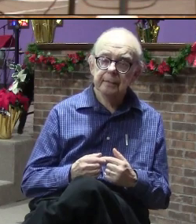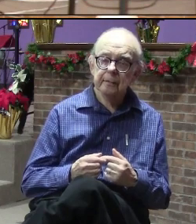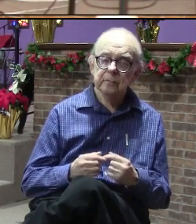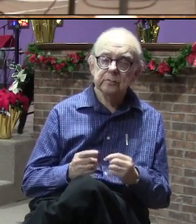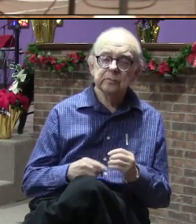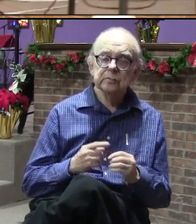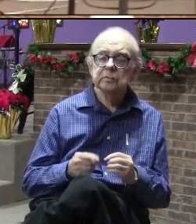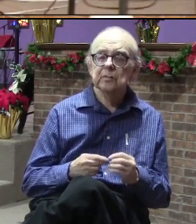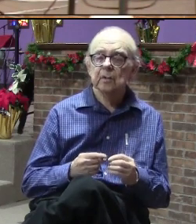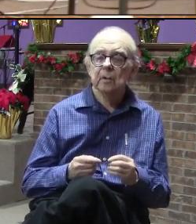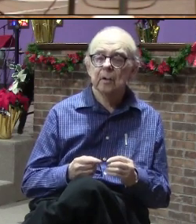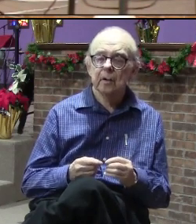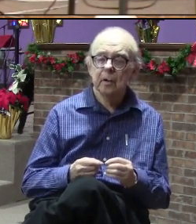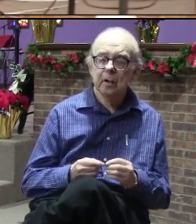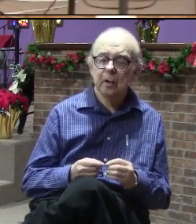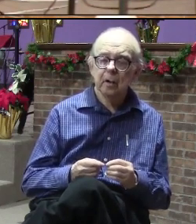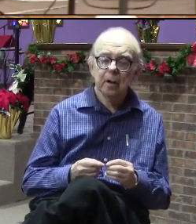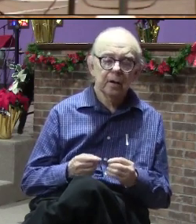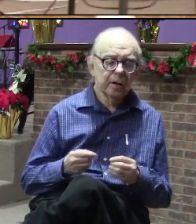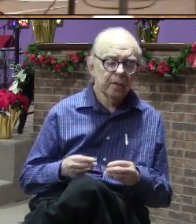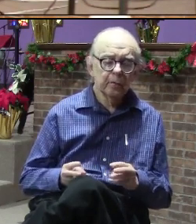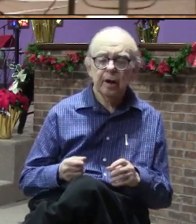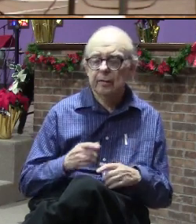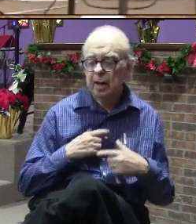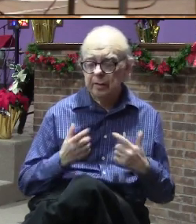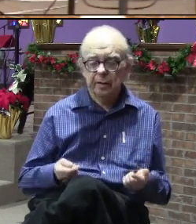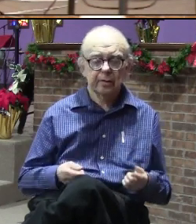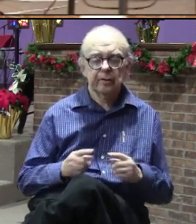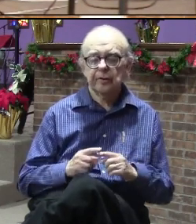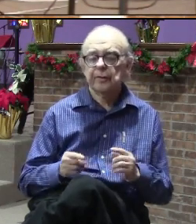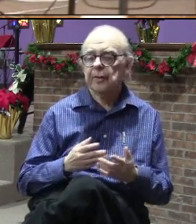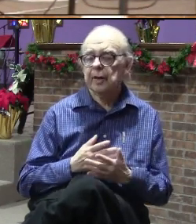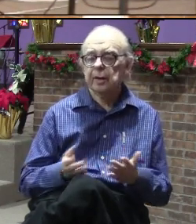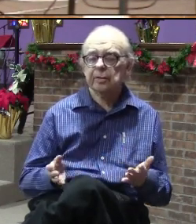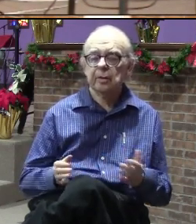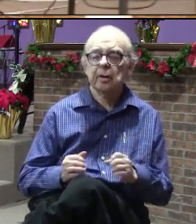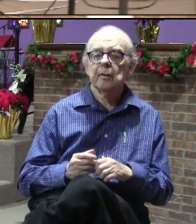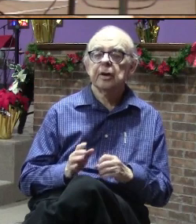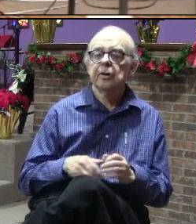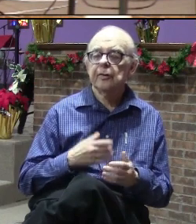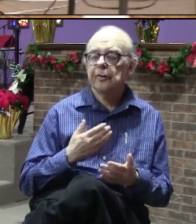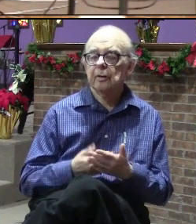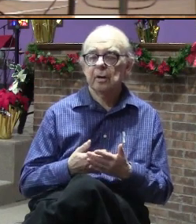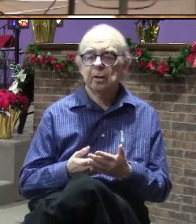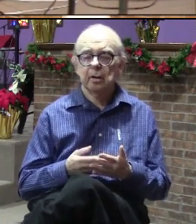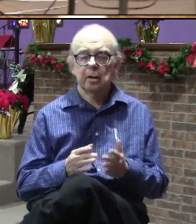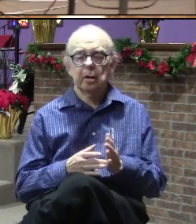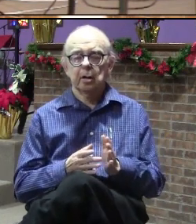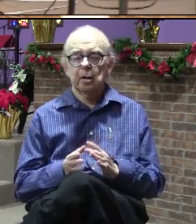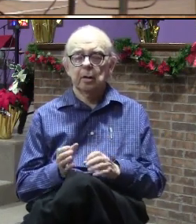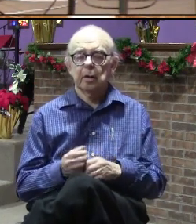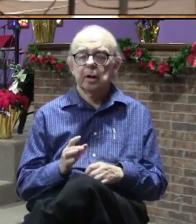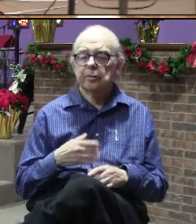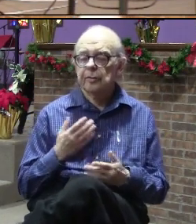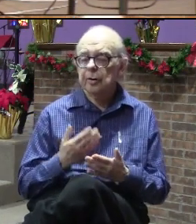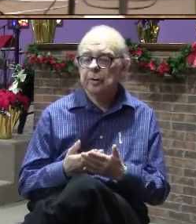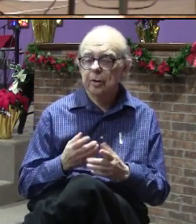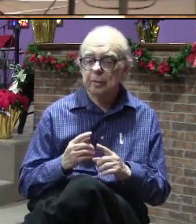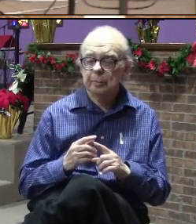It's about way of life. It's about this, or make you feel good. Yeah, Jesus makes you feel